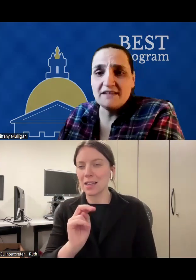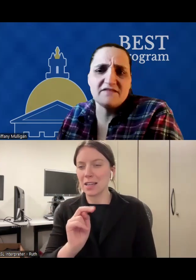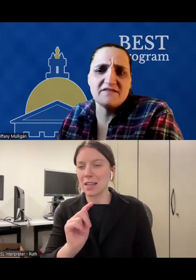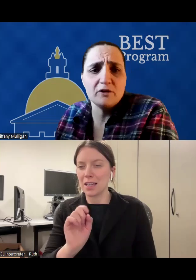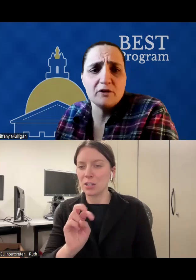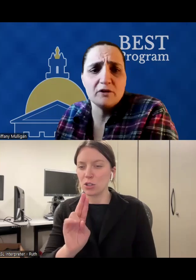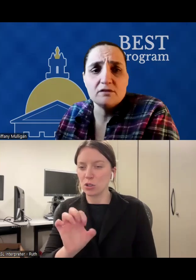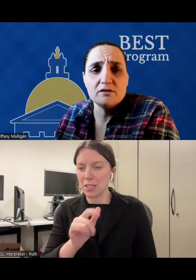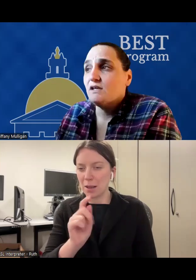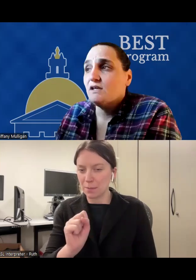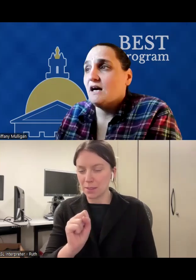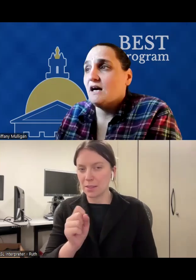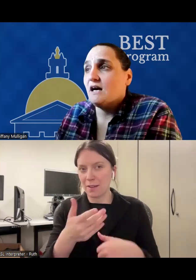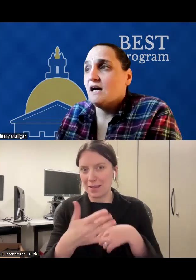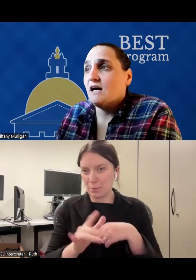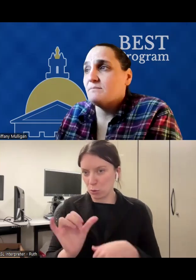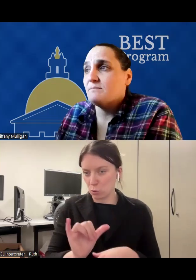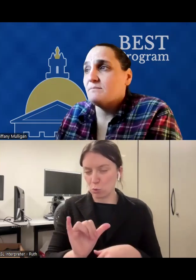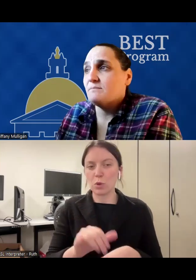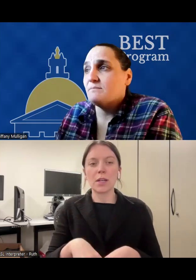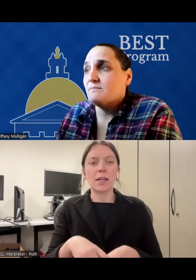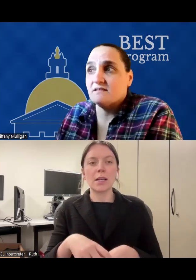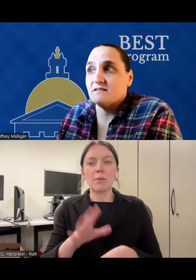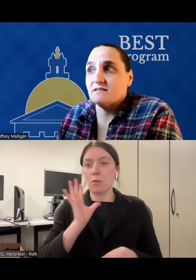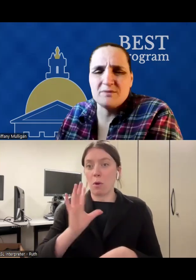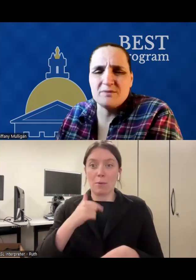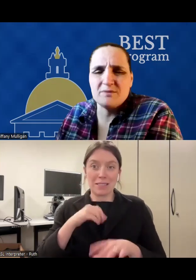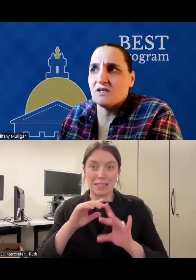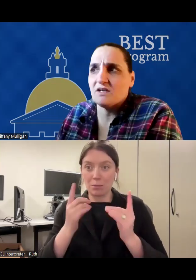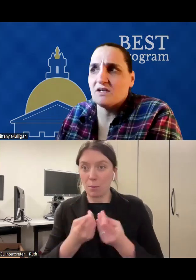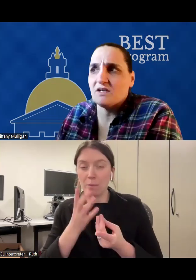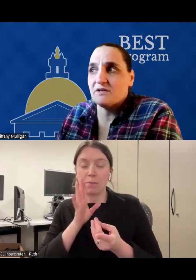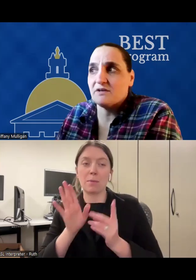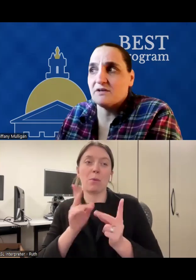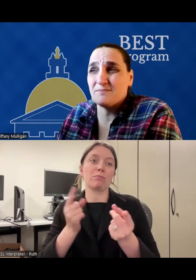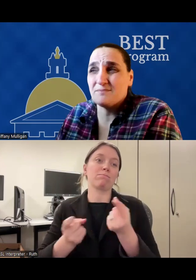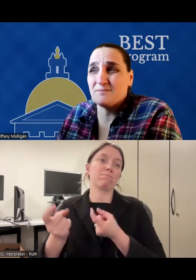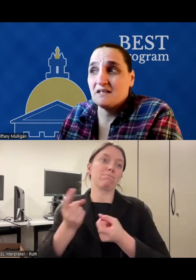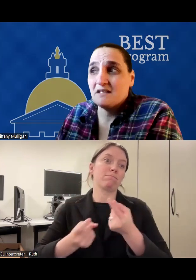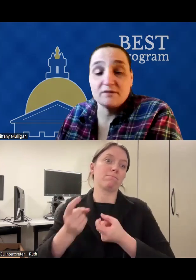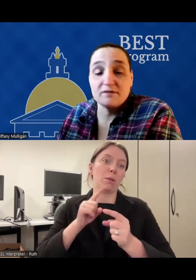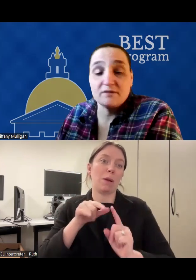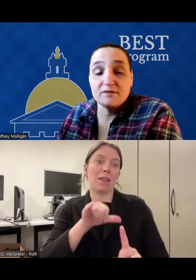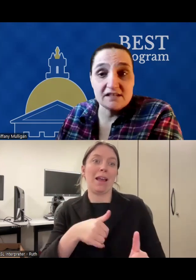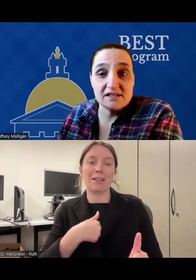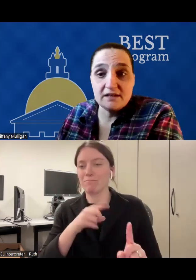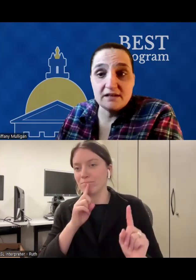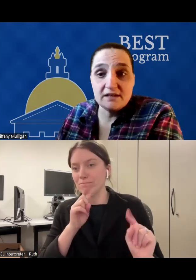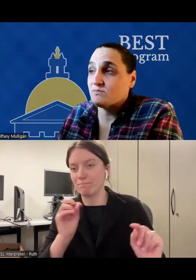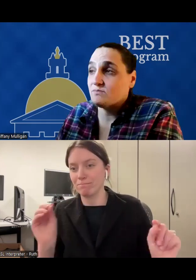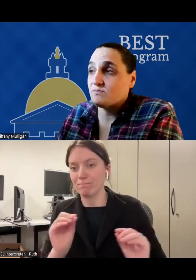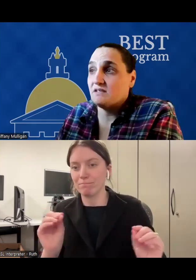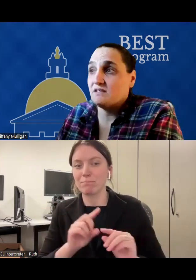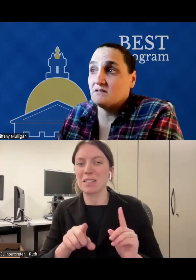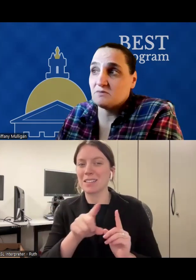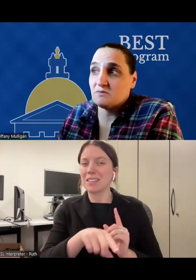very helpful. Because I know when I was in department, we would get a lot of questions about intercepts, and I couldn't really answer them, but this will